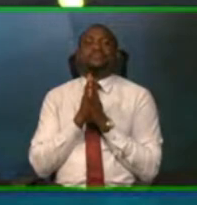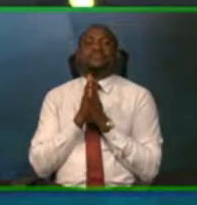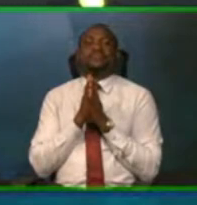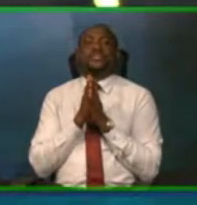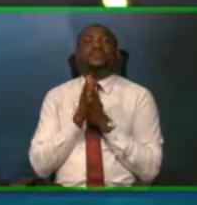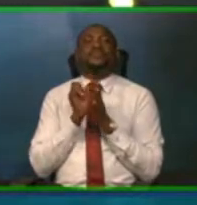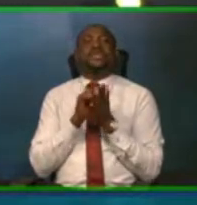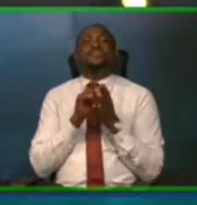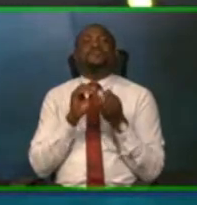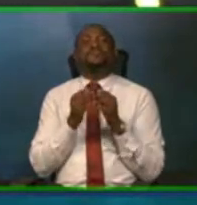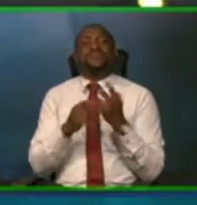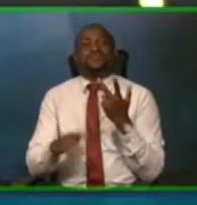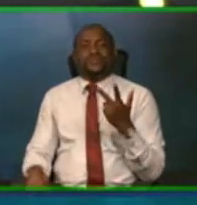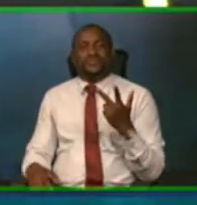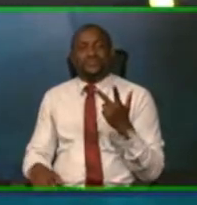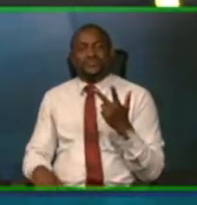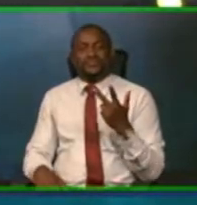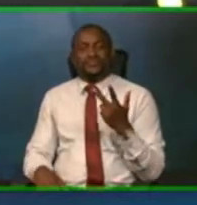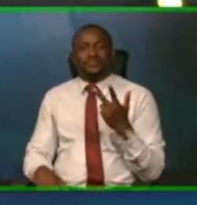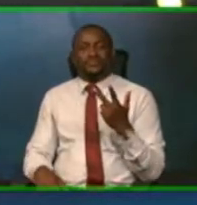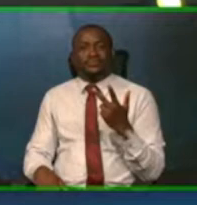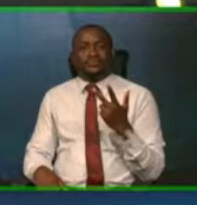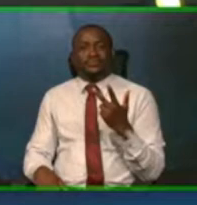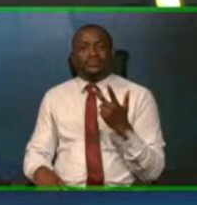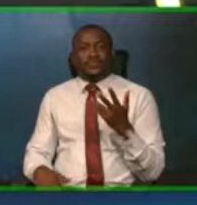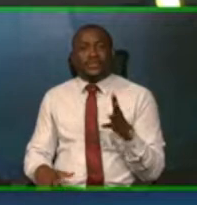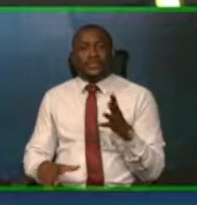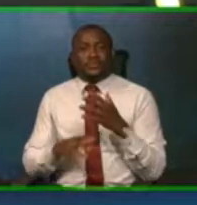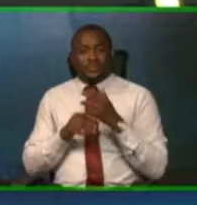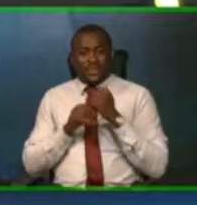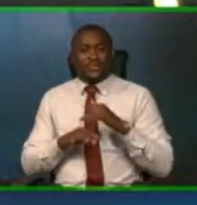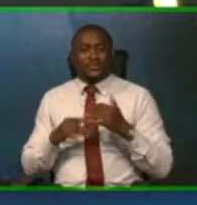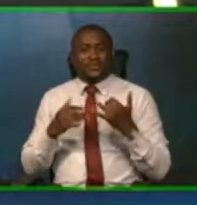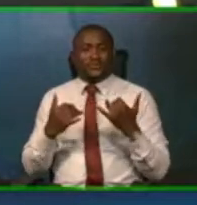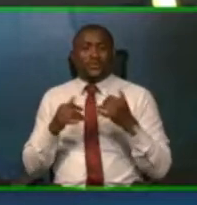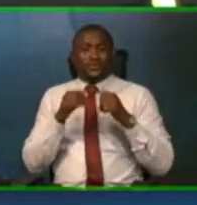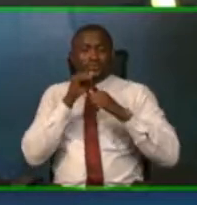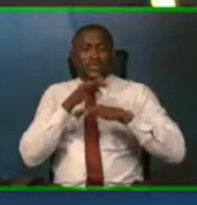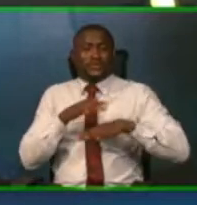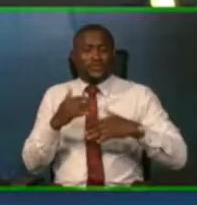So that's number three. Have we been blessed today?